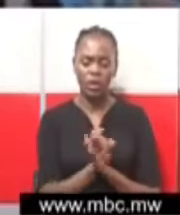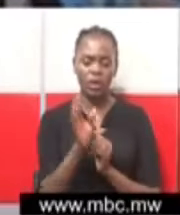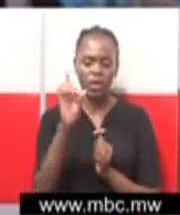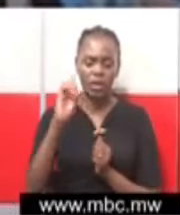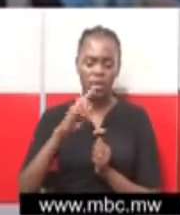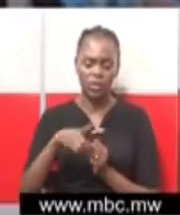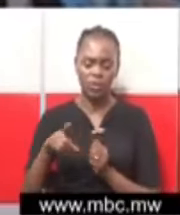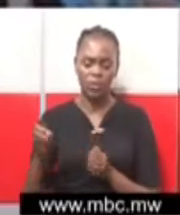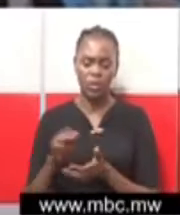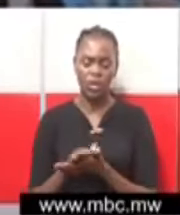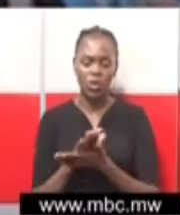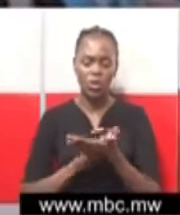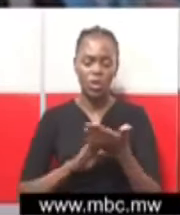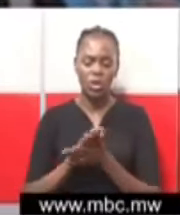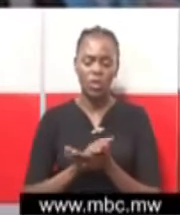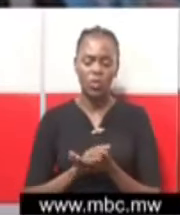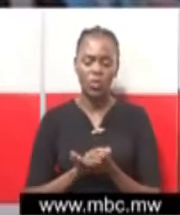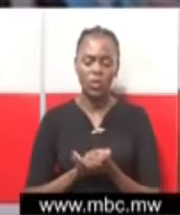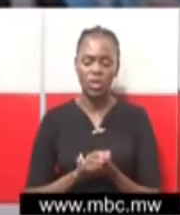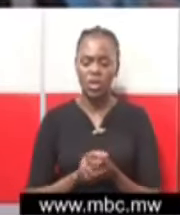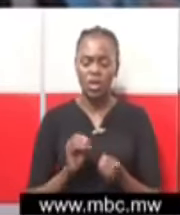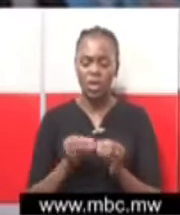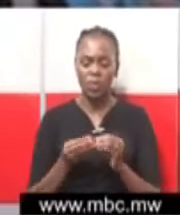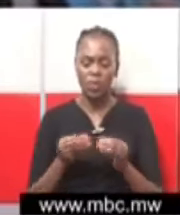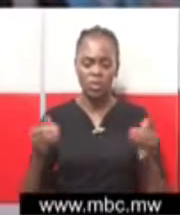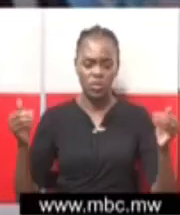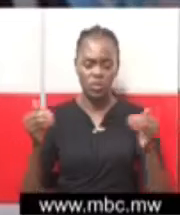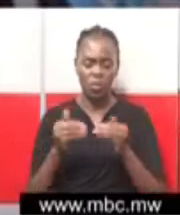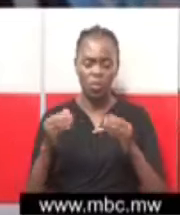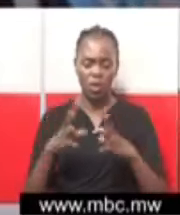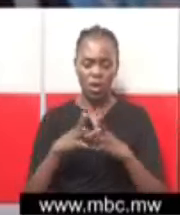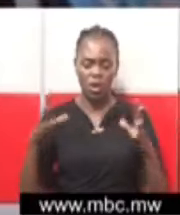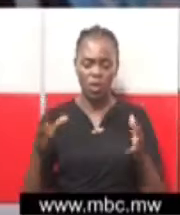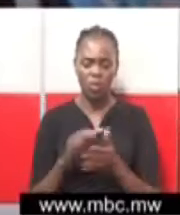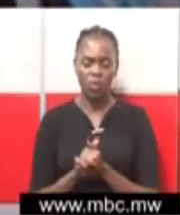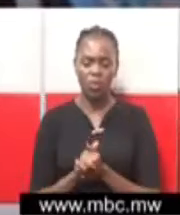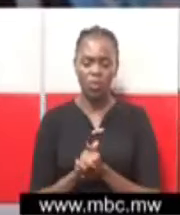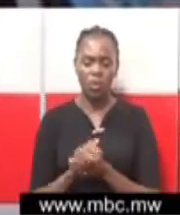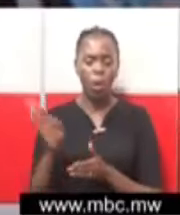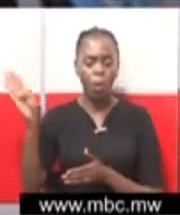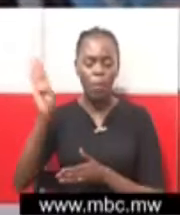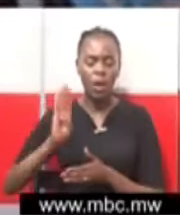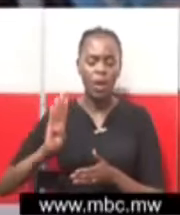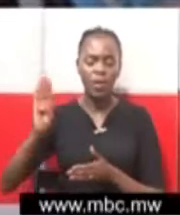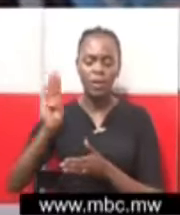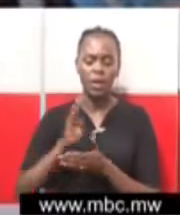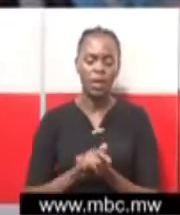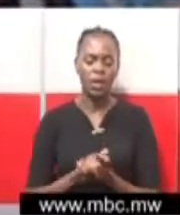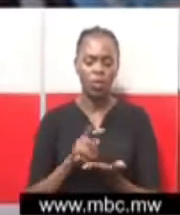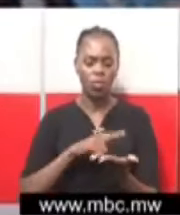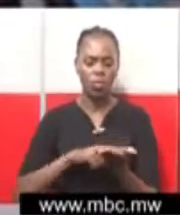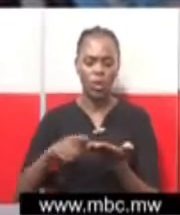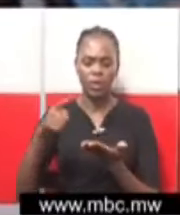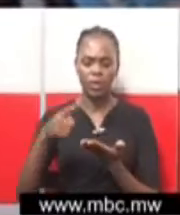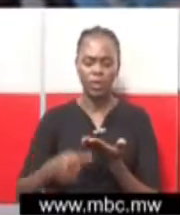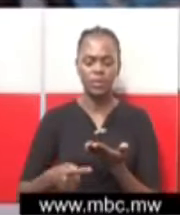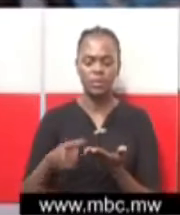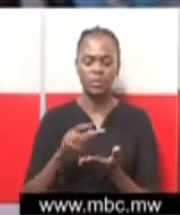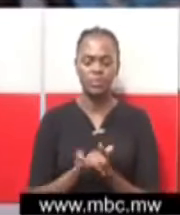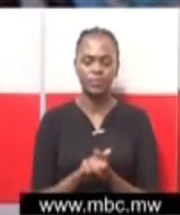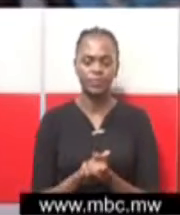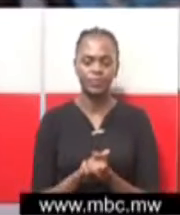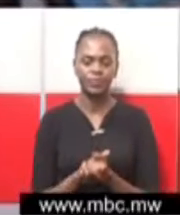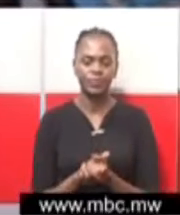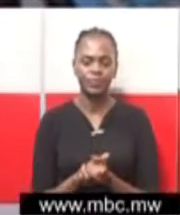DPP, is expected to hold its elective convention at Komesa Hall in Blantyre this weekend.